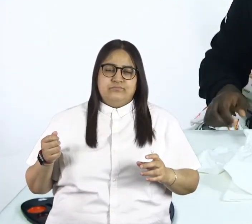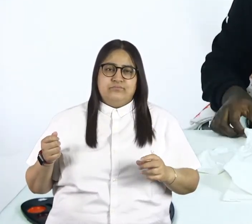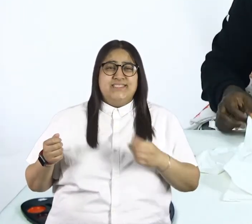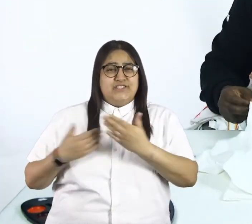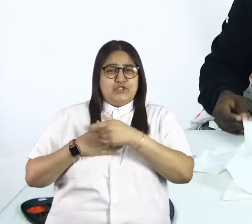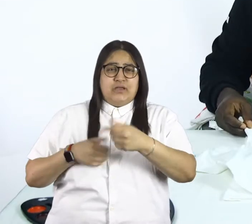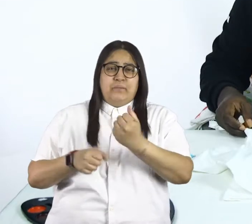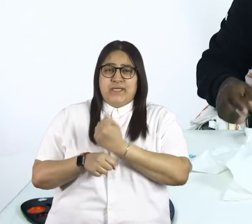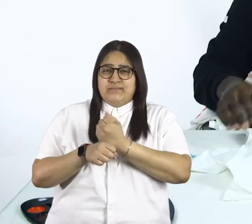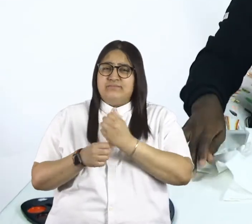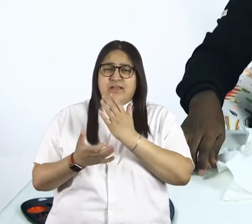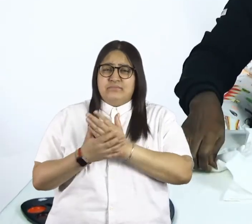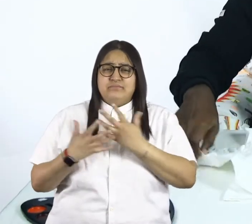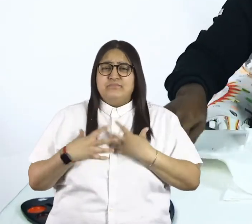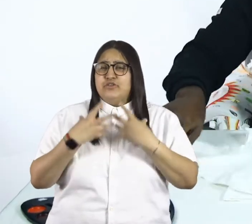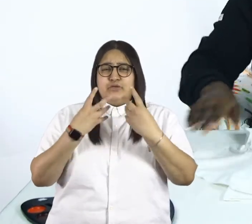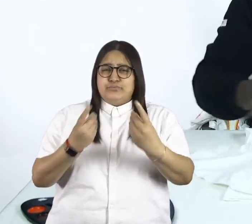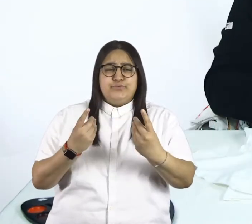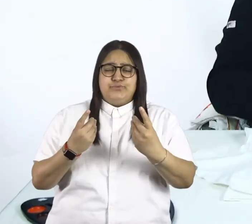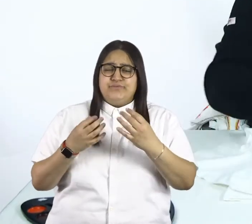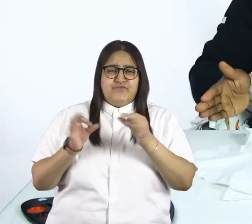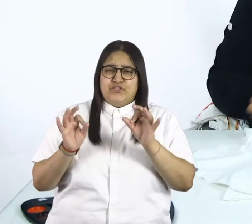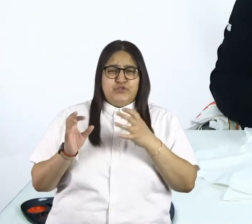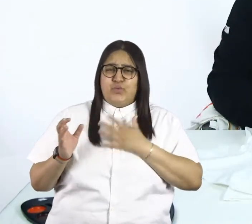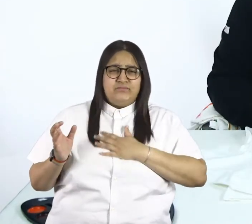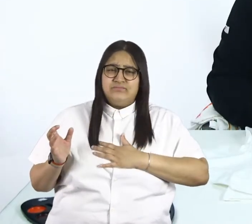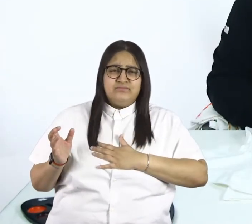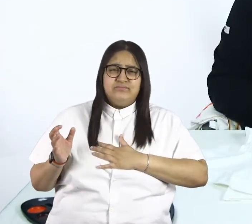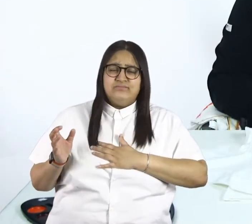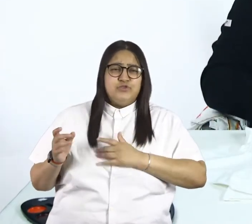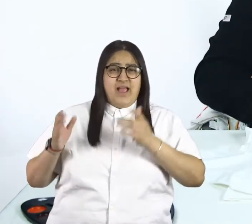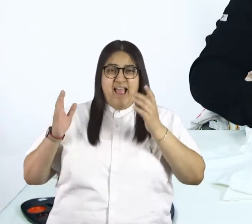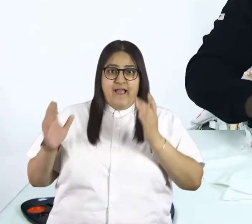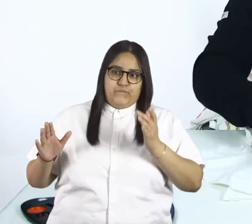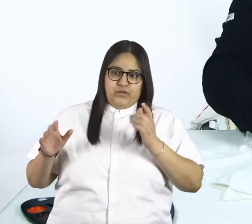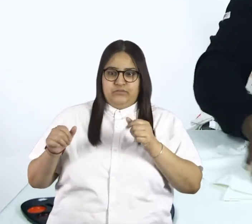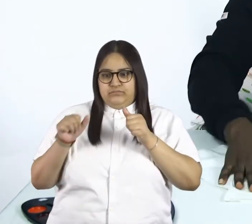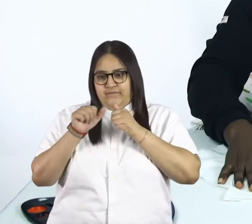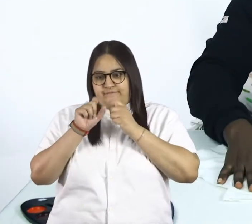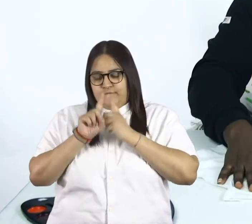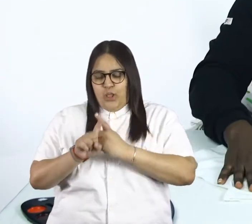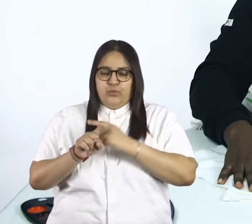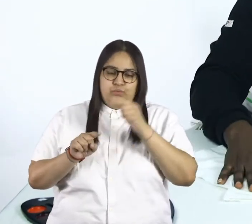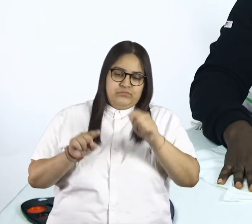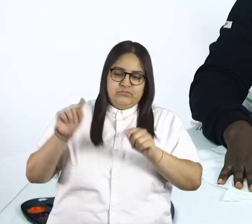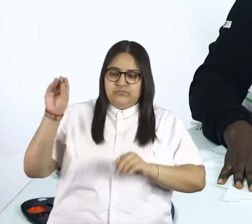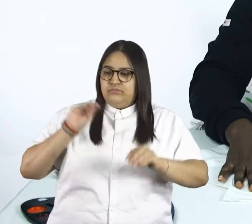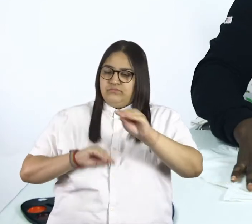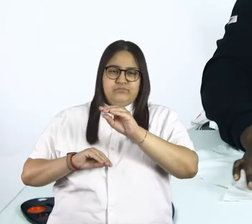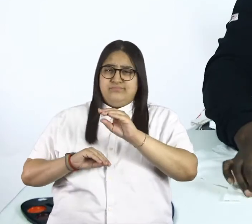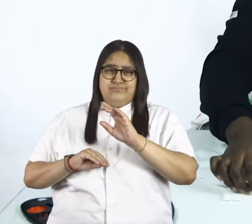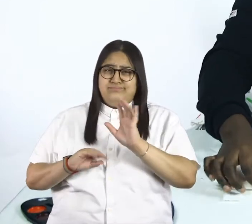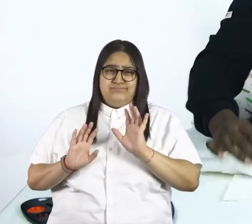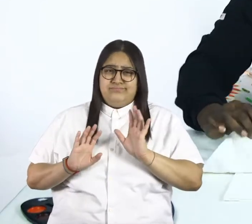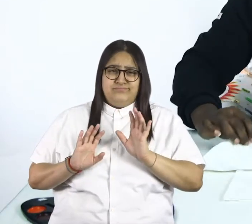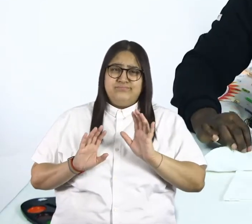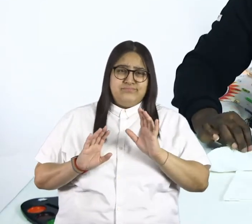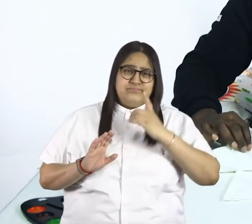want. You don't have to just stick to the t-shirt as it is. You don't have to stick. This is a standard t-shirt basically